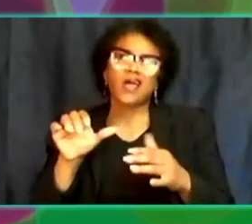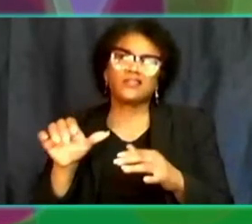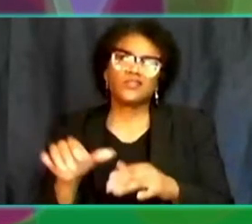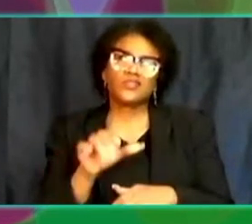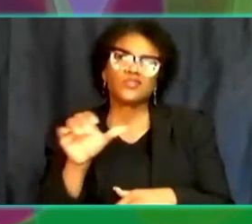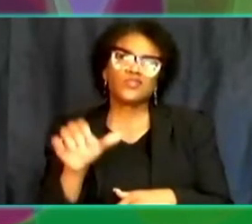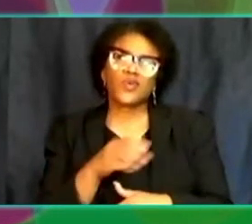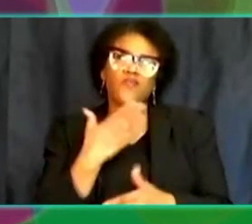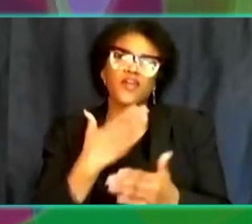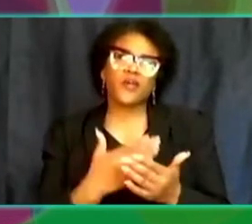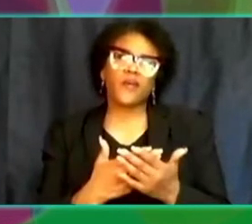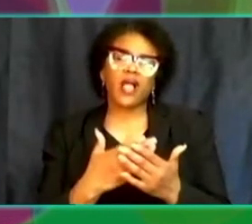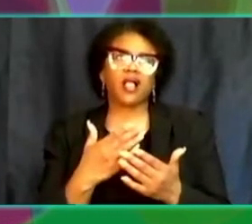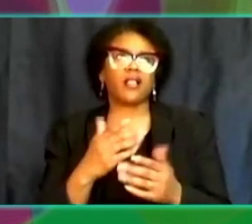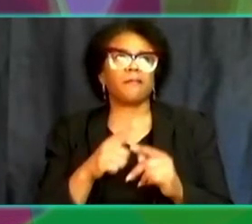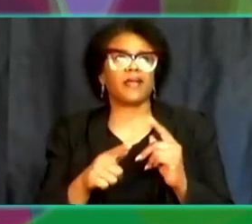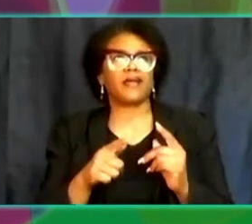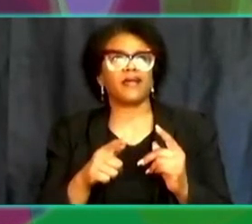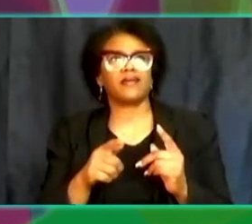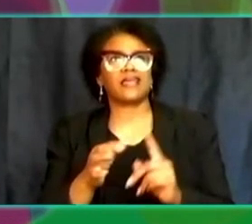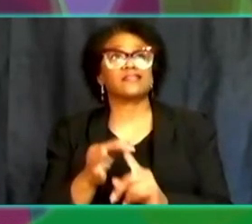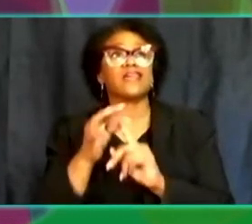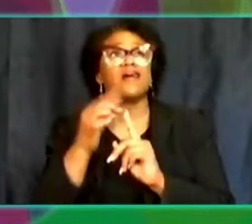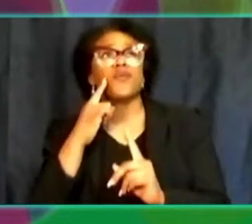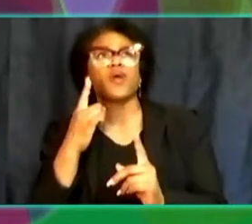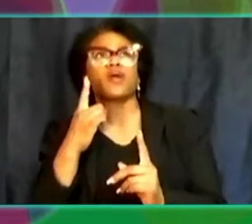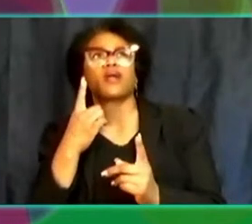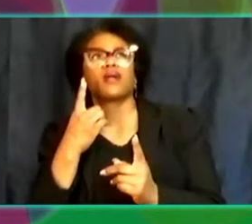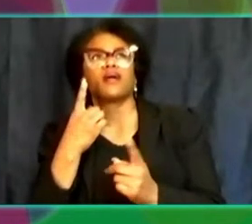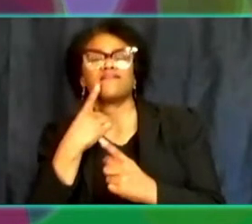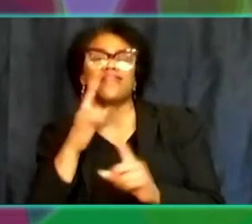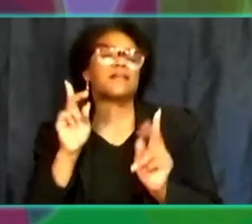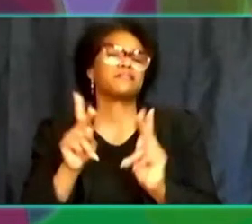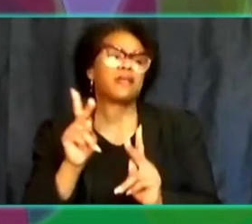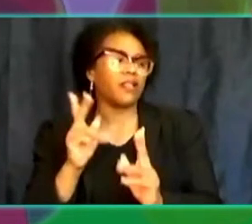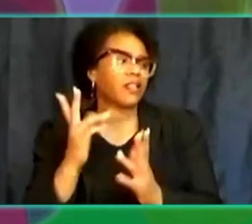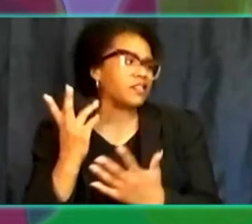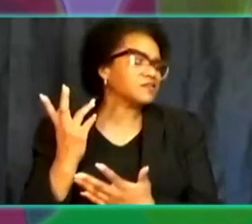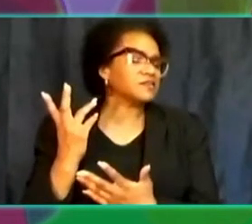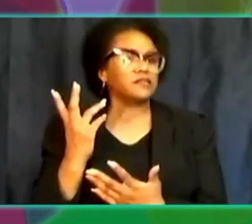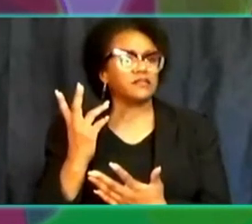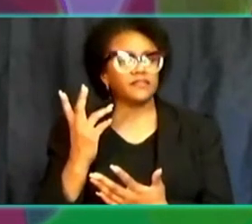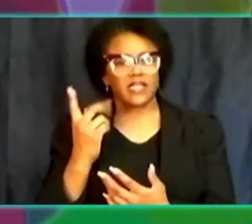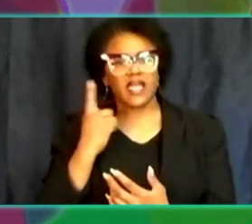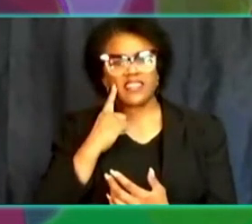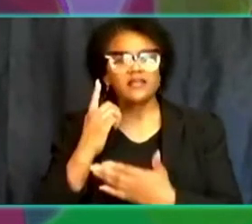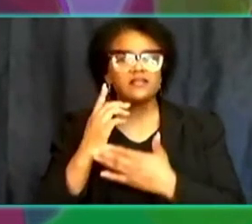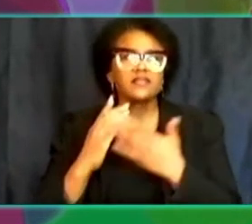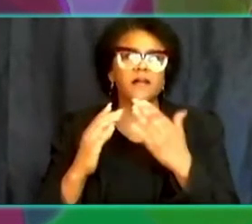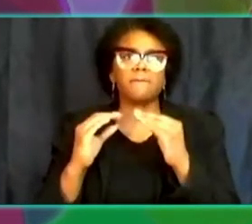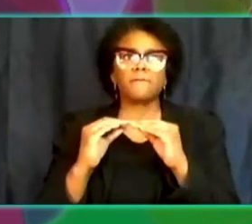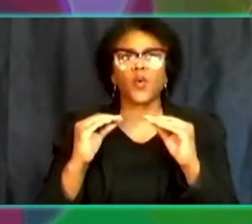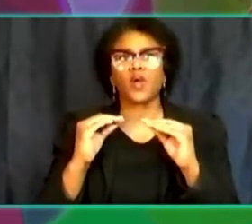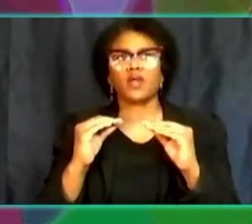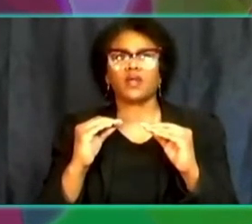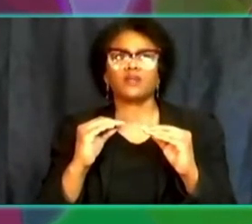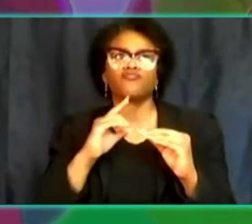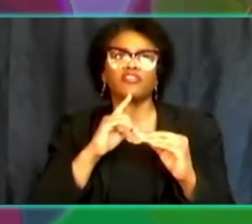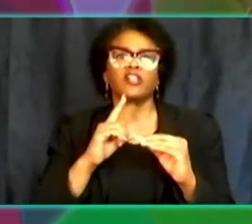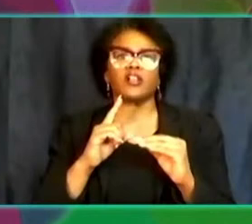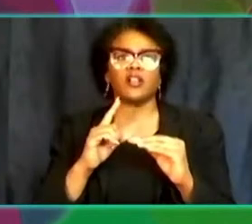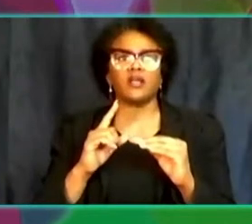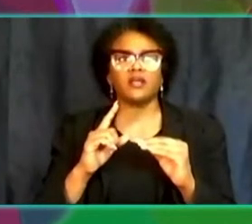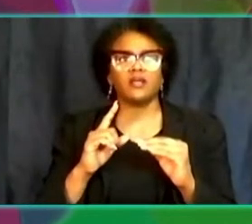it's somebody who's famous already. And so I think there's been some more movement, more